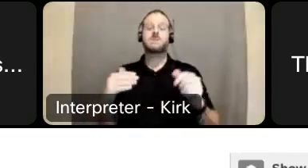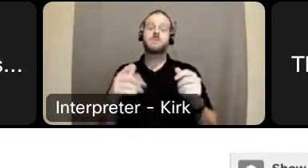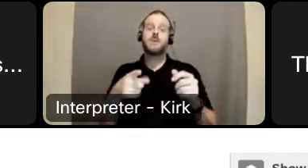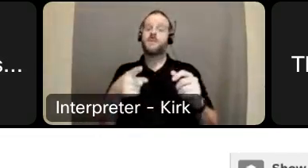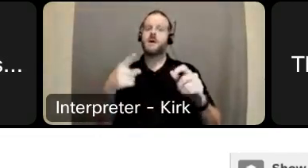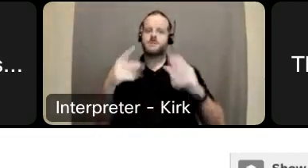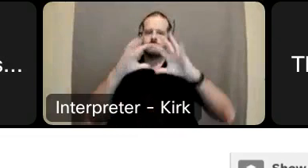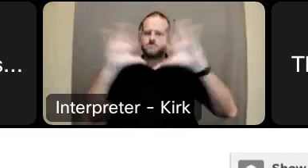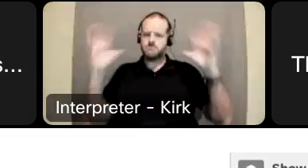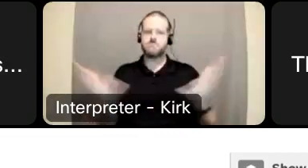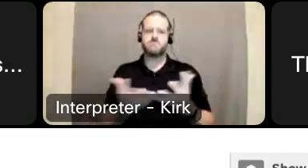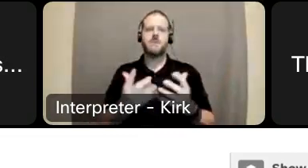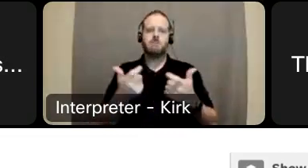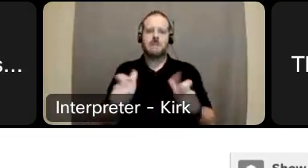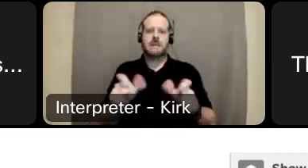in here, but